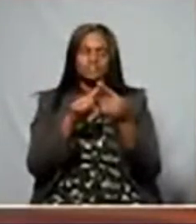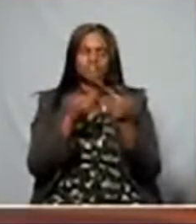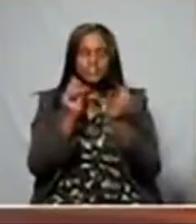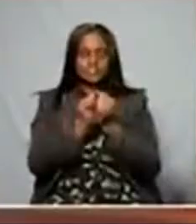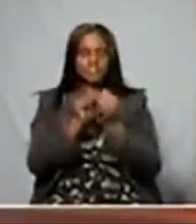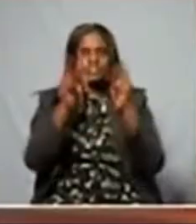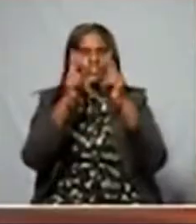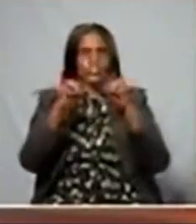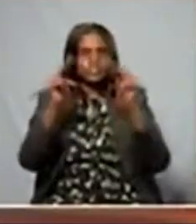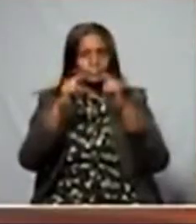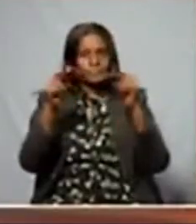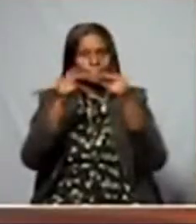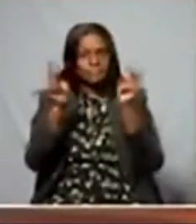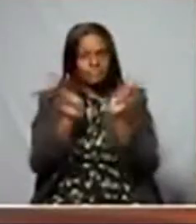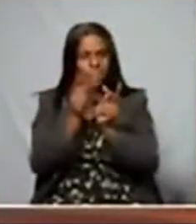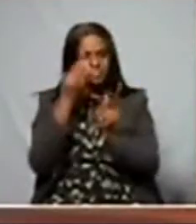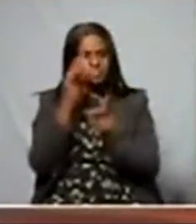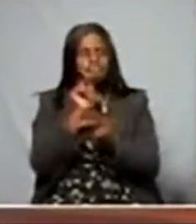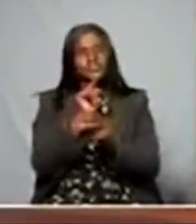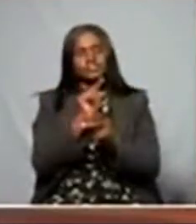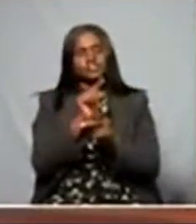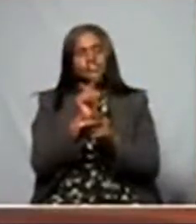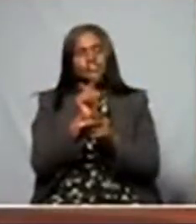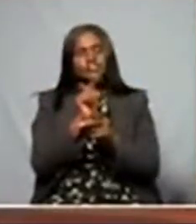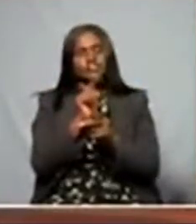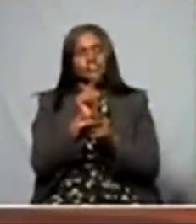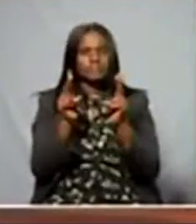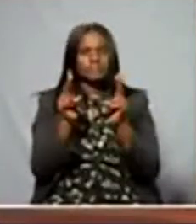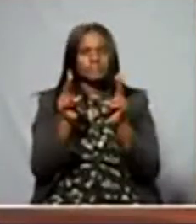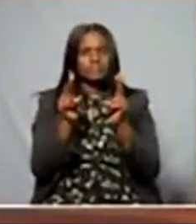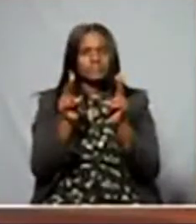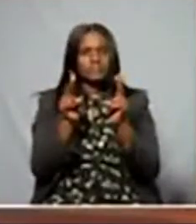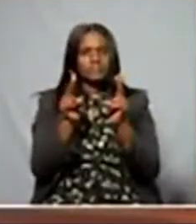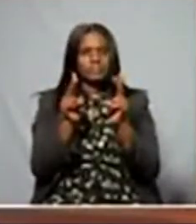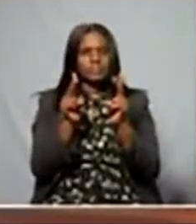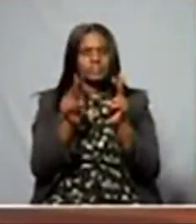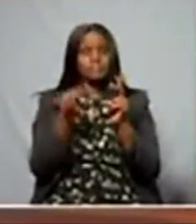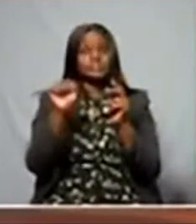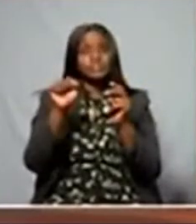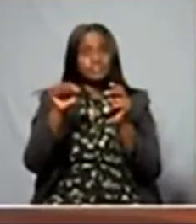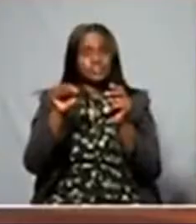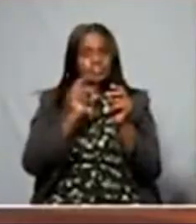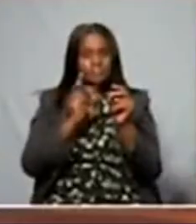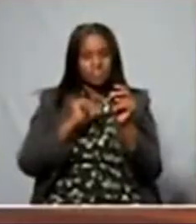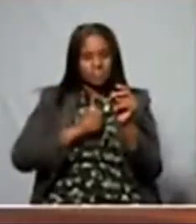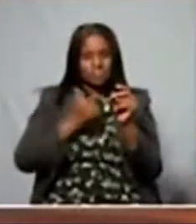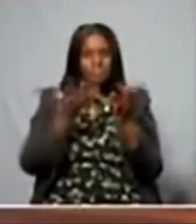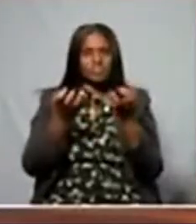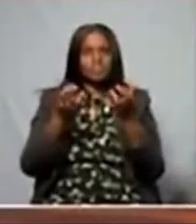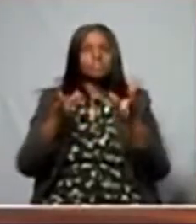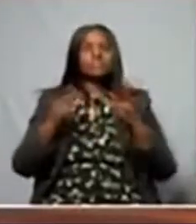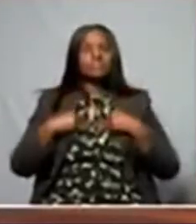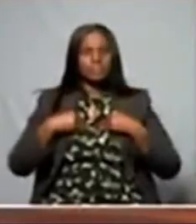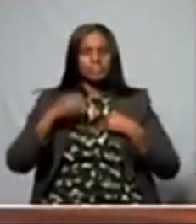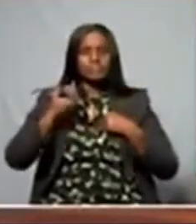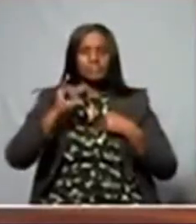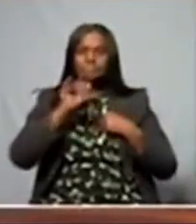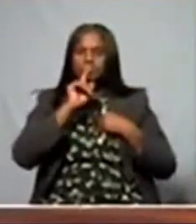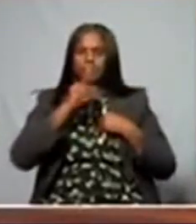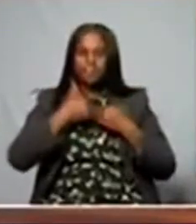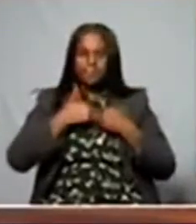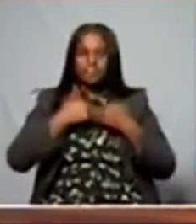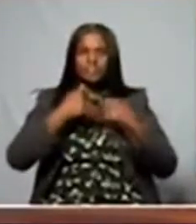rural part of it. So, yes, we want to acknowledge that we have